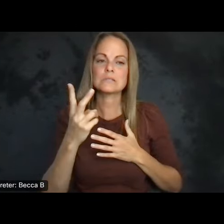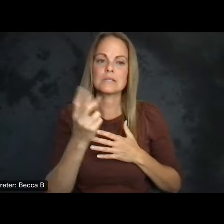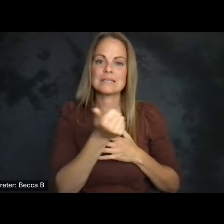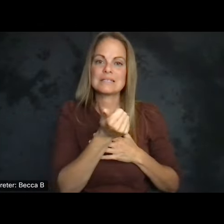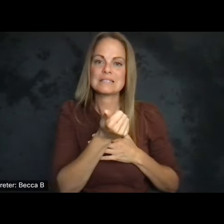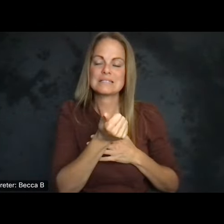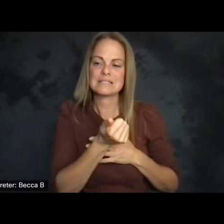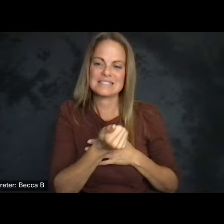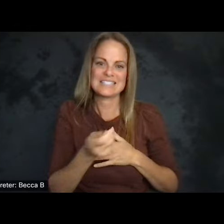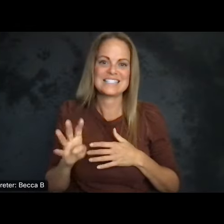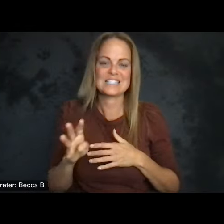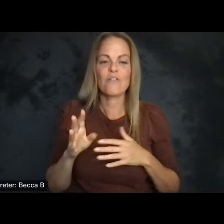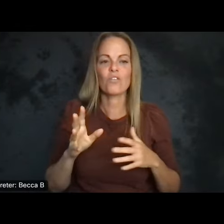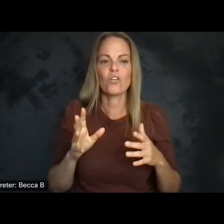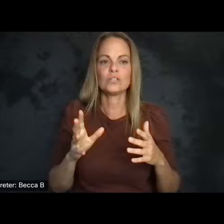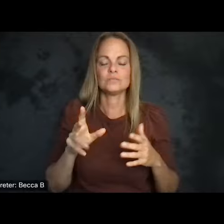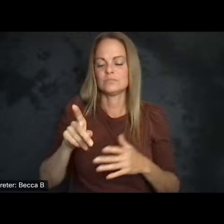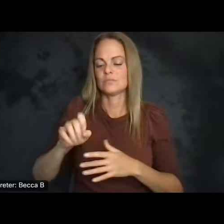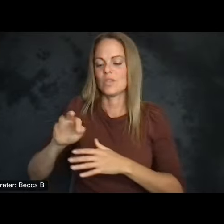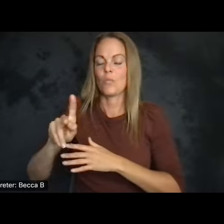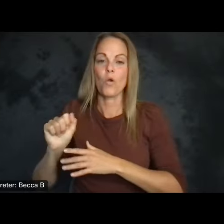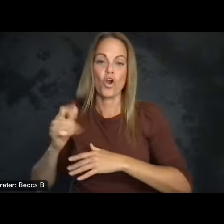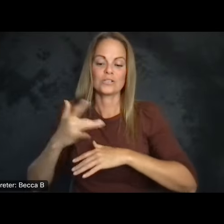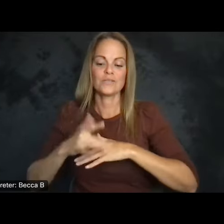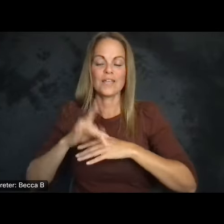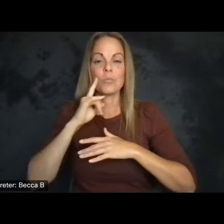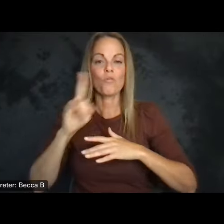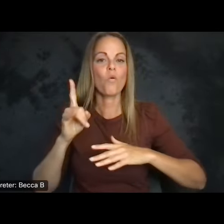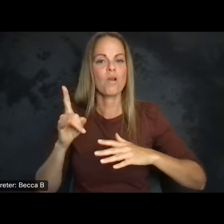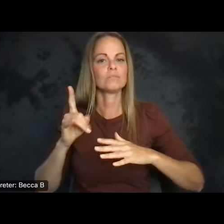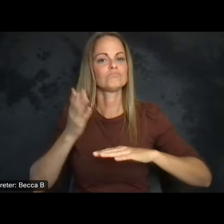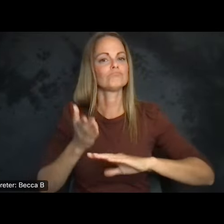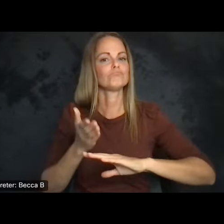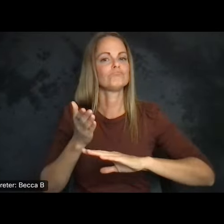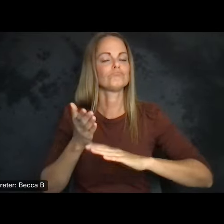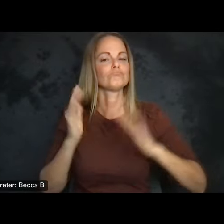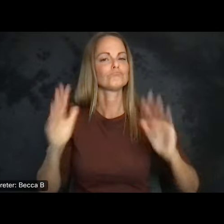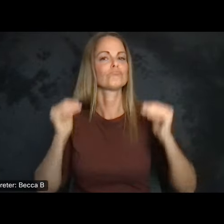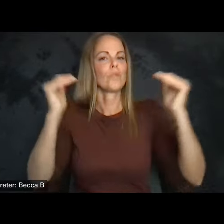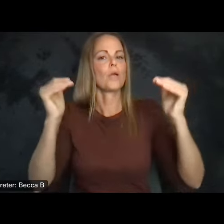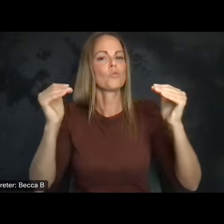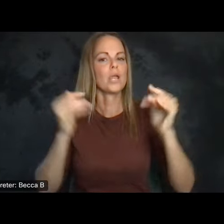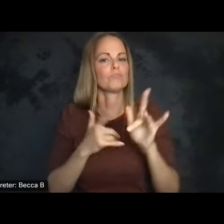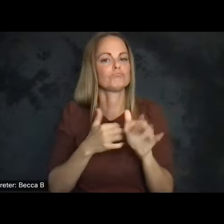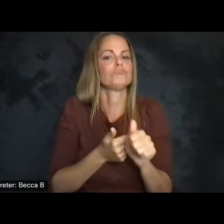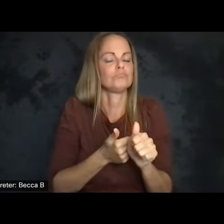those upgrades done. So that was something positive I saw. Thank you. Further questions?